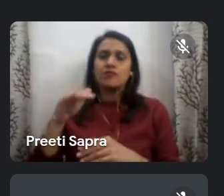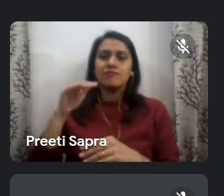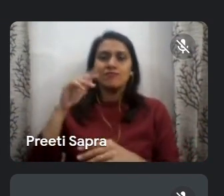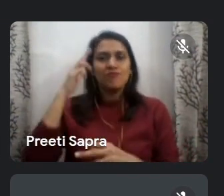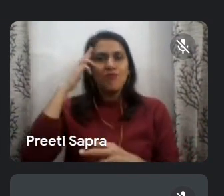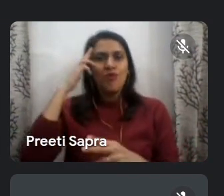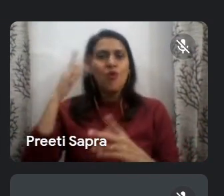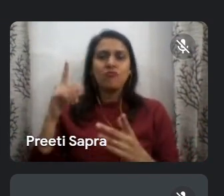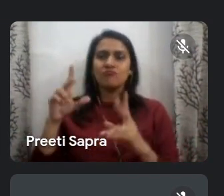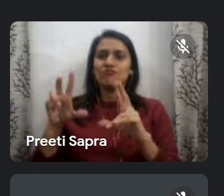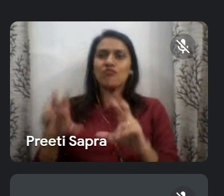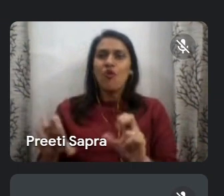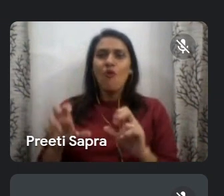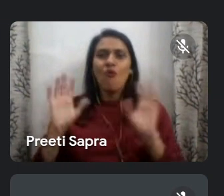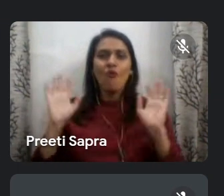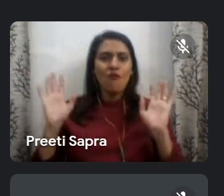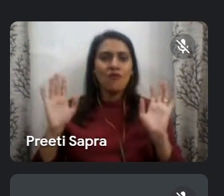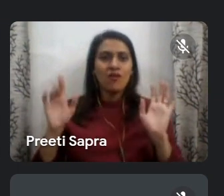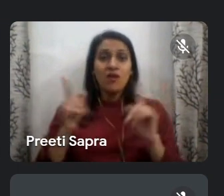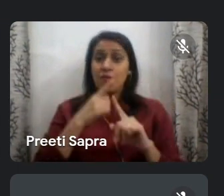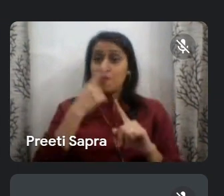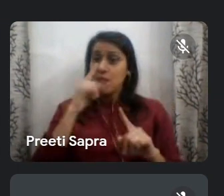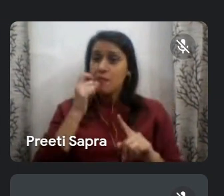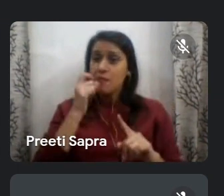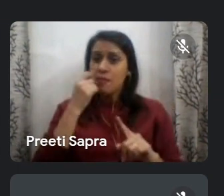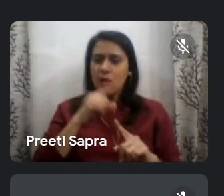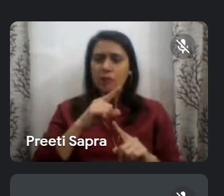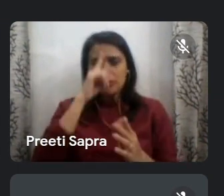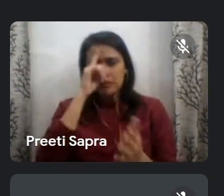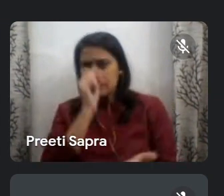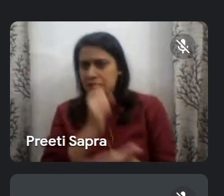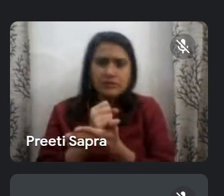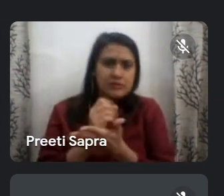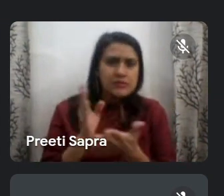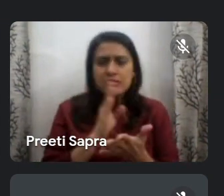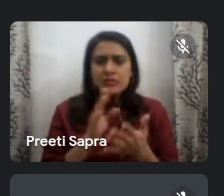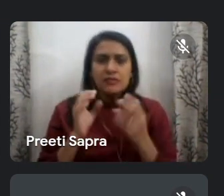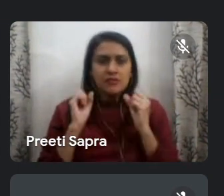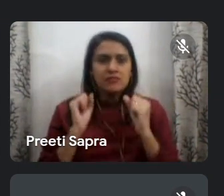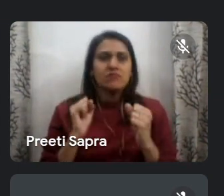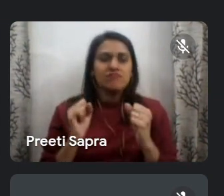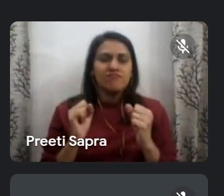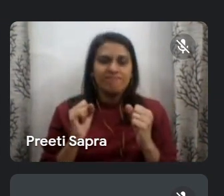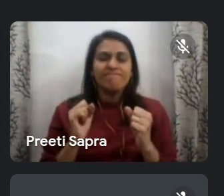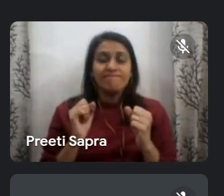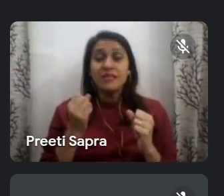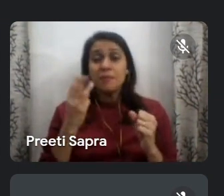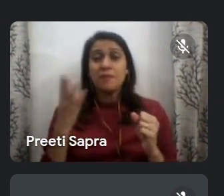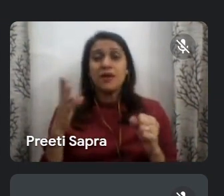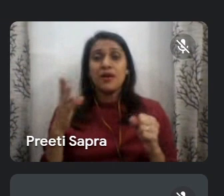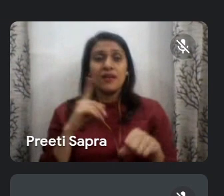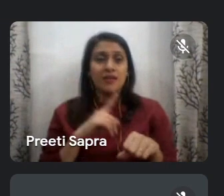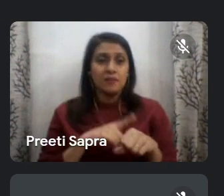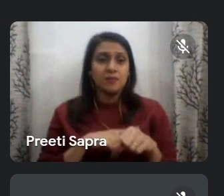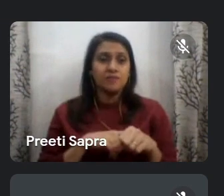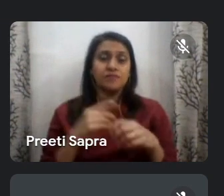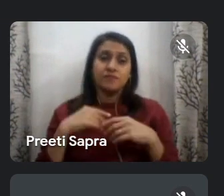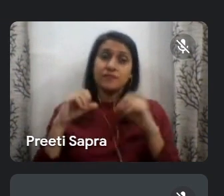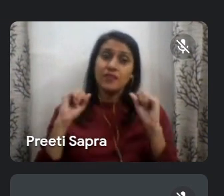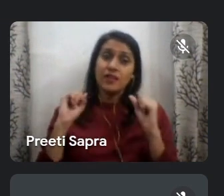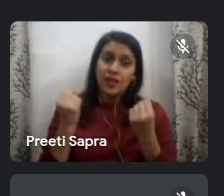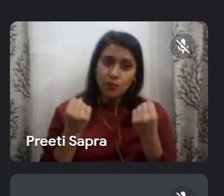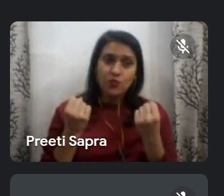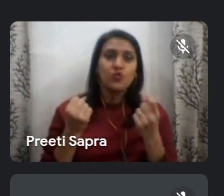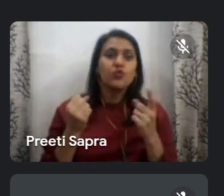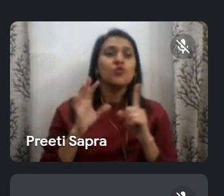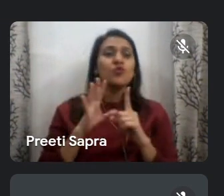if the parent is not coming, is struggling with the decisions and whatnot. So inefficiency, if you're able to